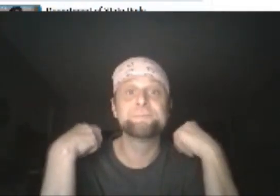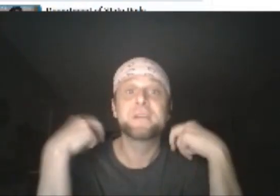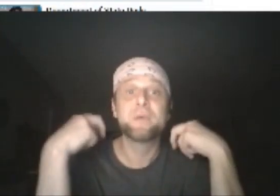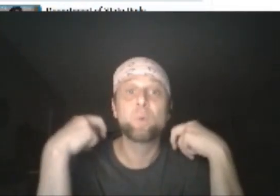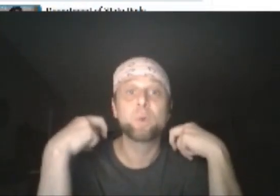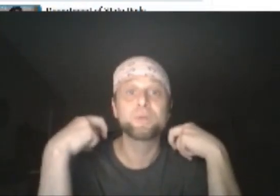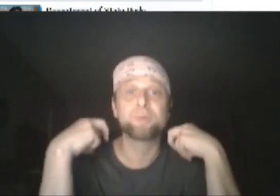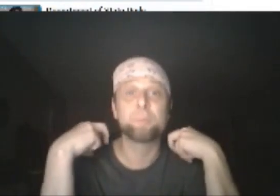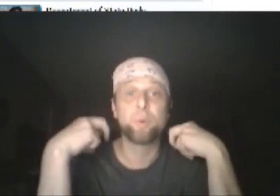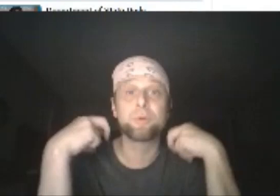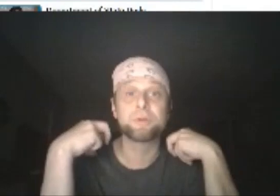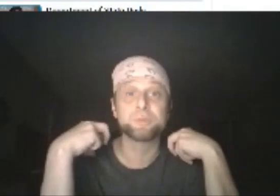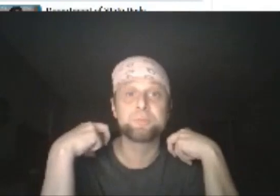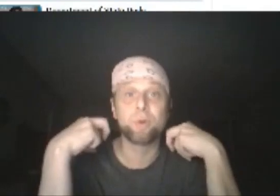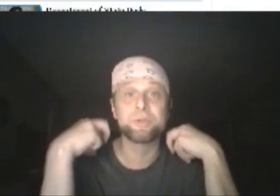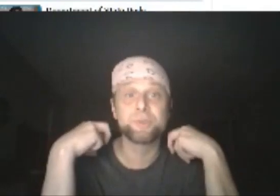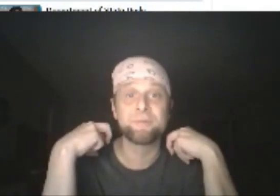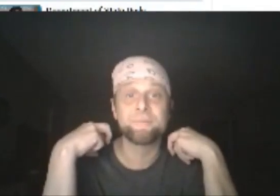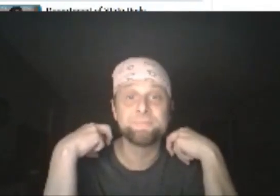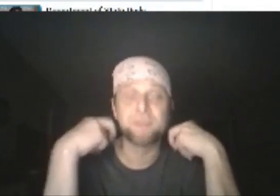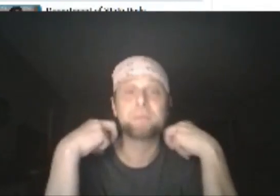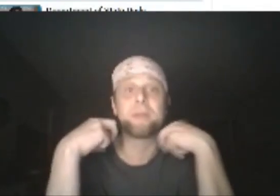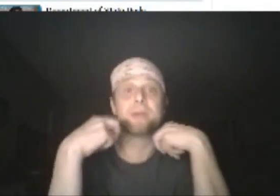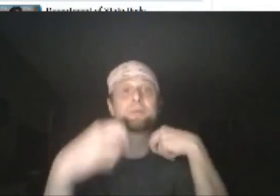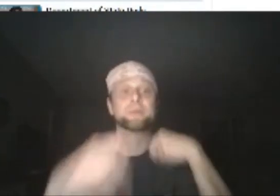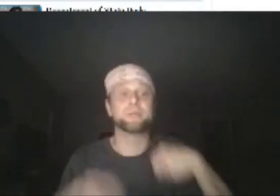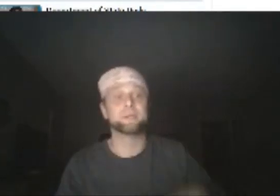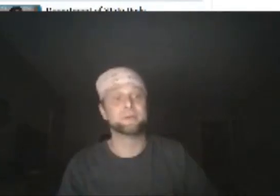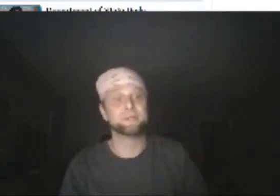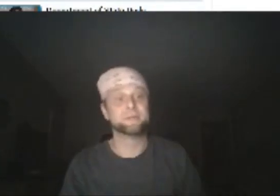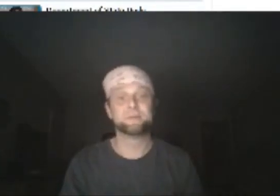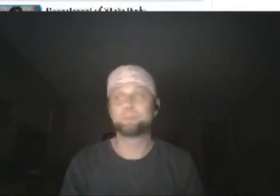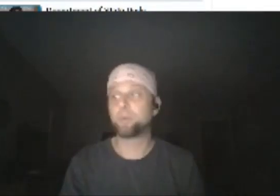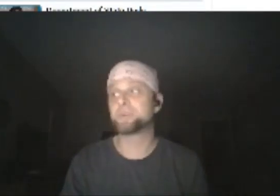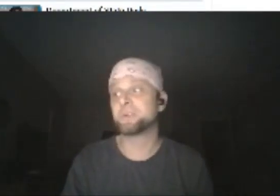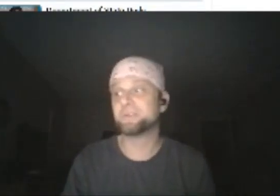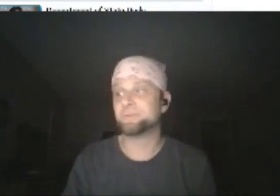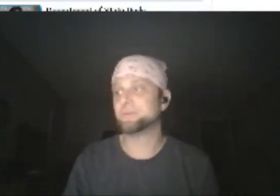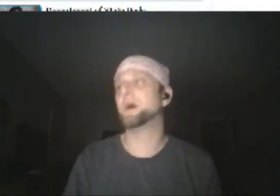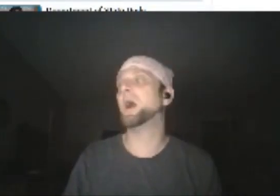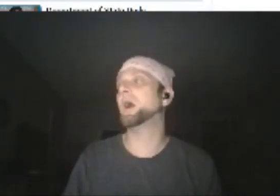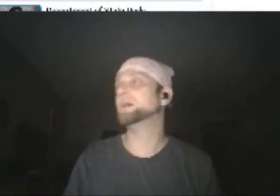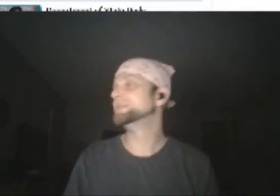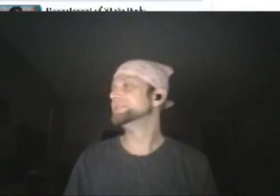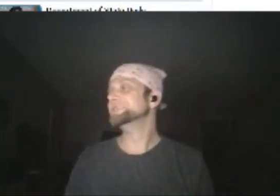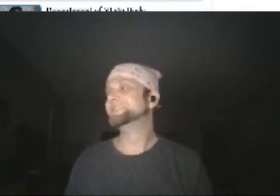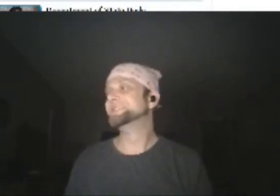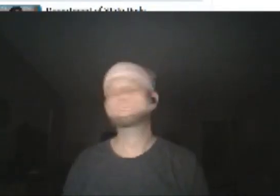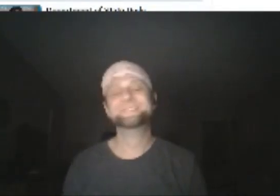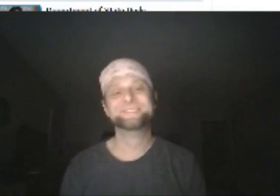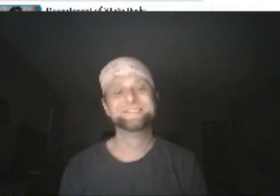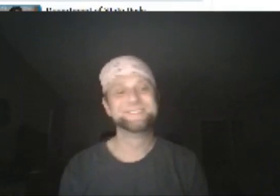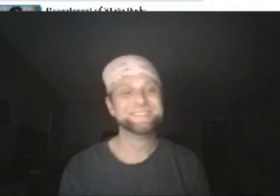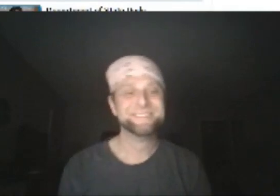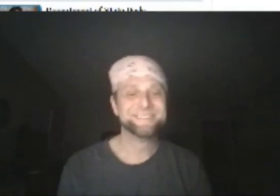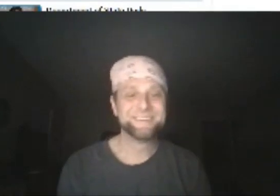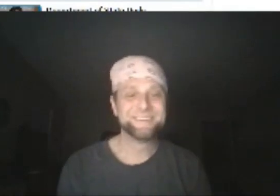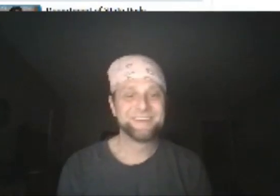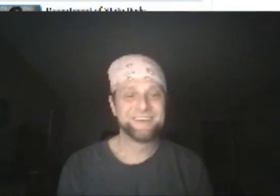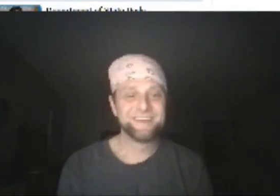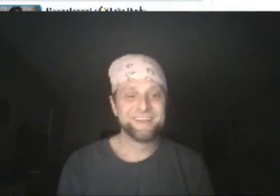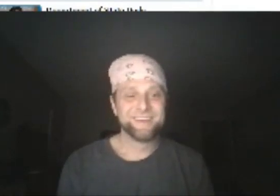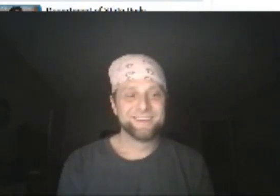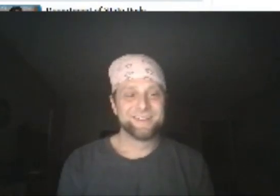have fucking wars over borders, which borders don't even fucking matter, really. Borders are dictate to